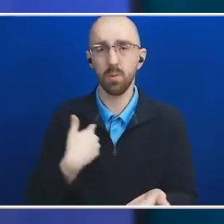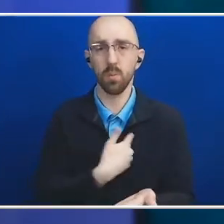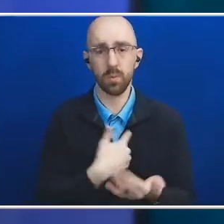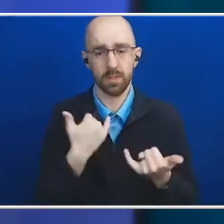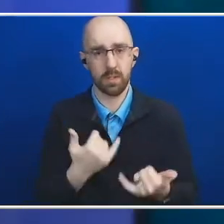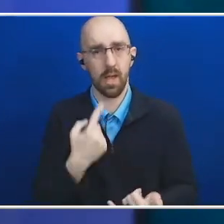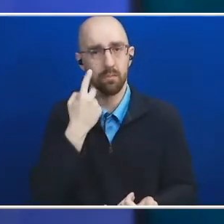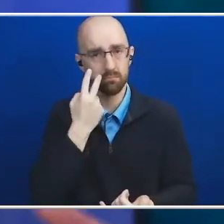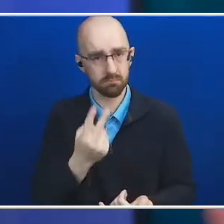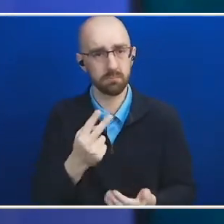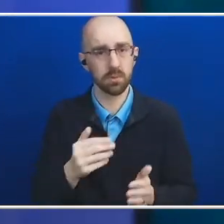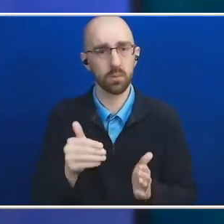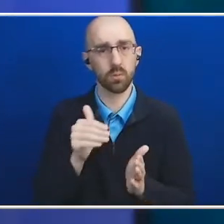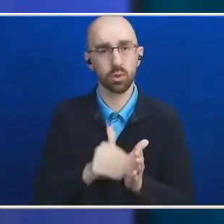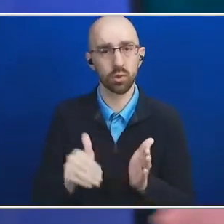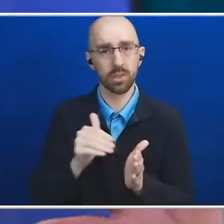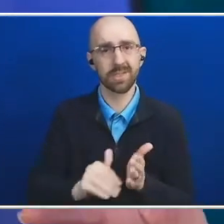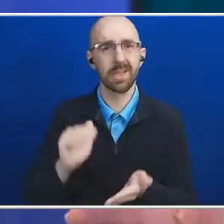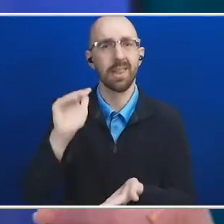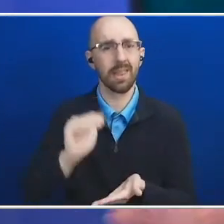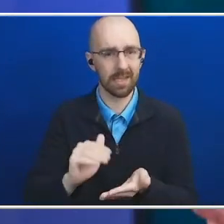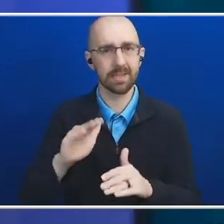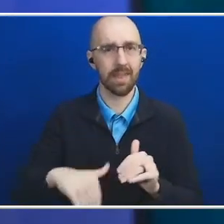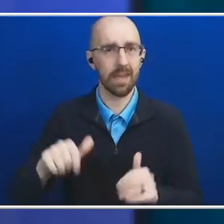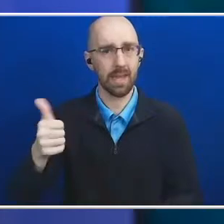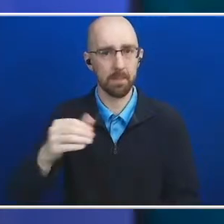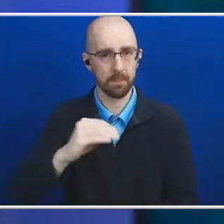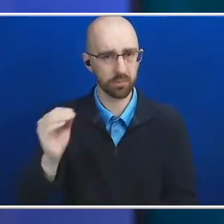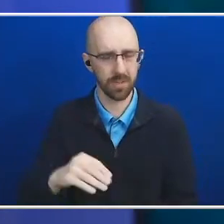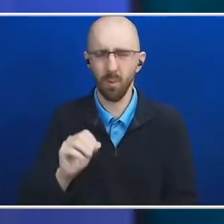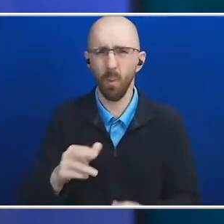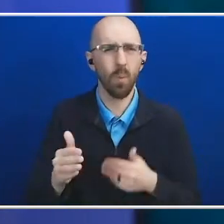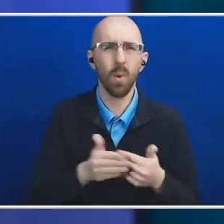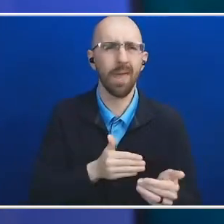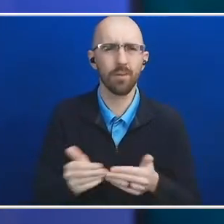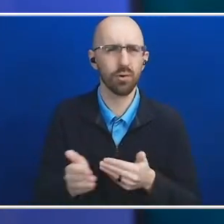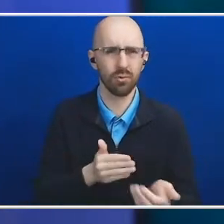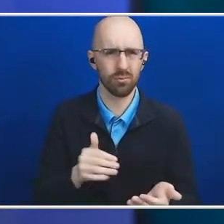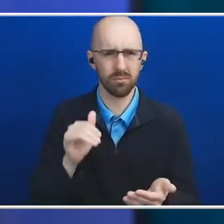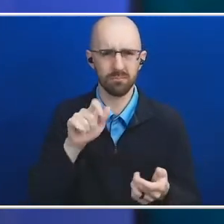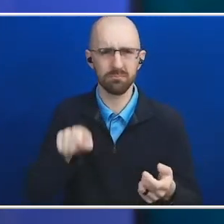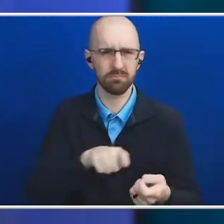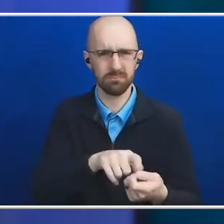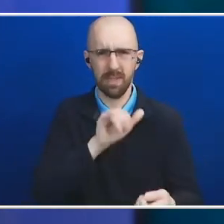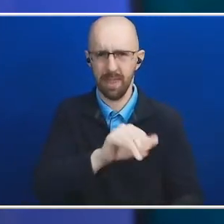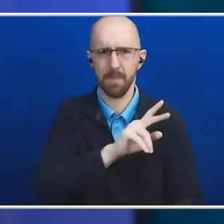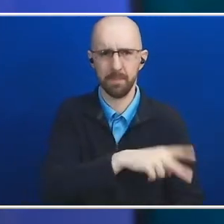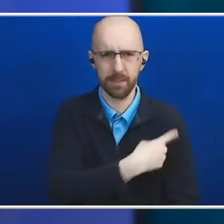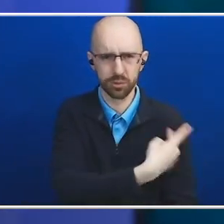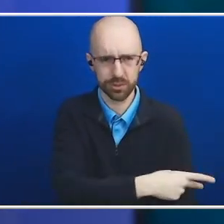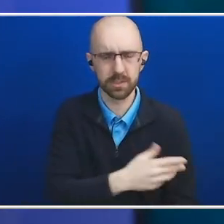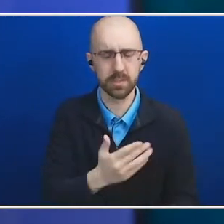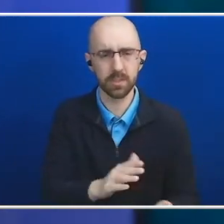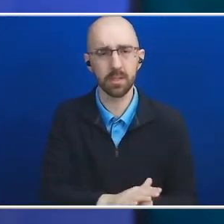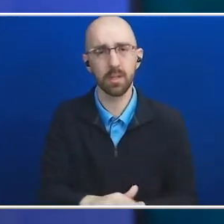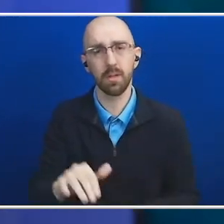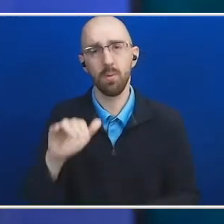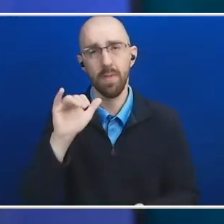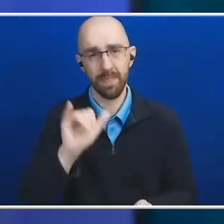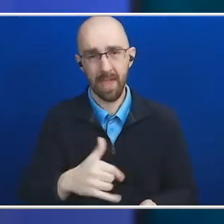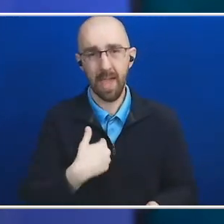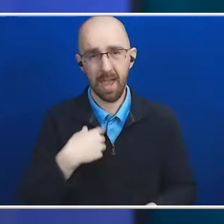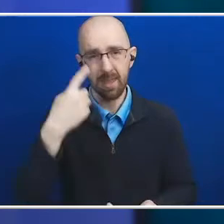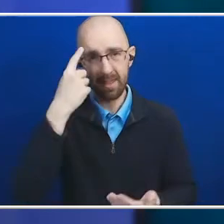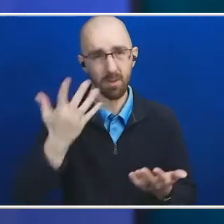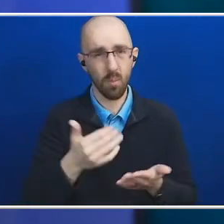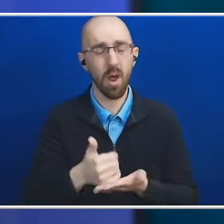than 10%, or whatever it might be relevant to that specific patient. And that I think is what helps